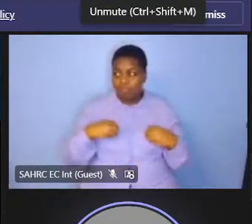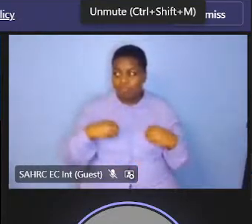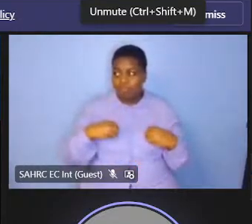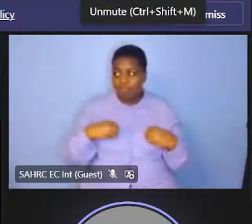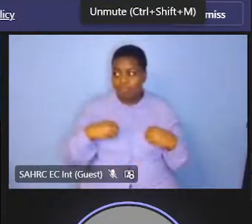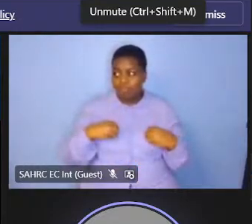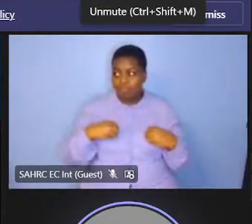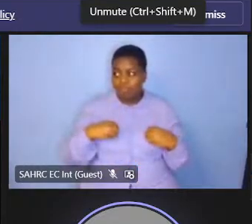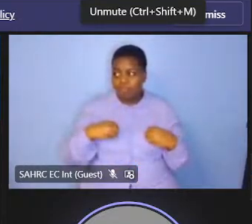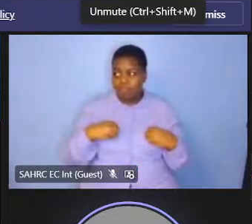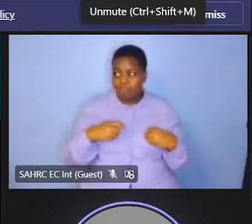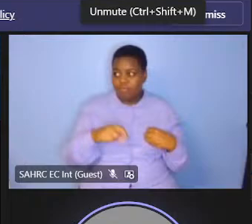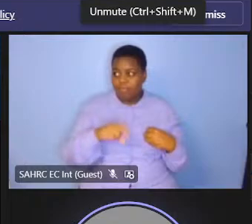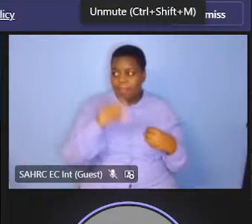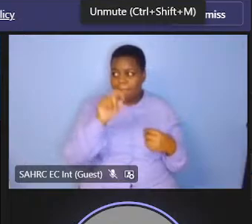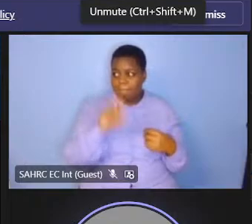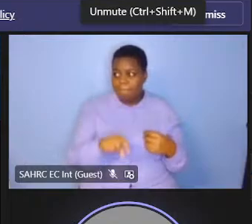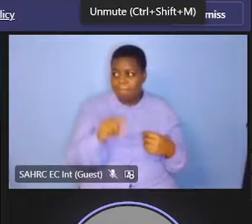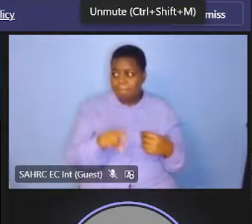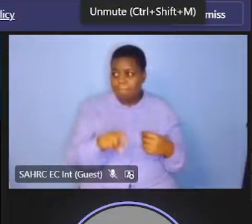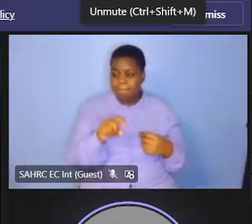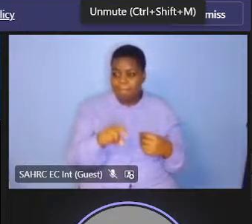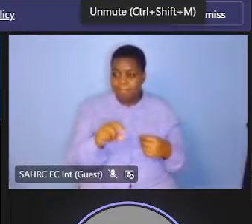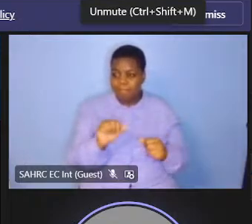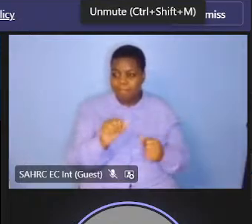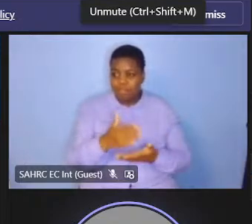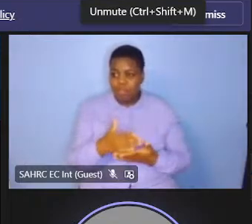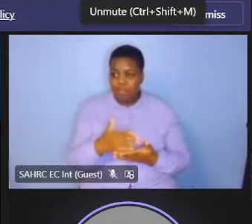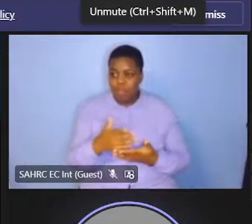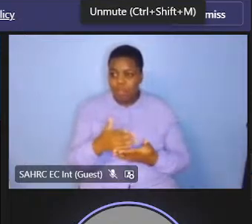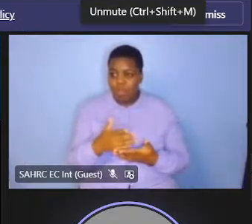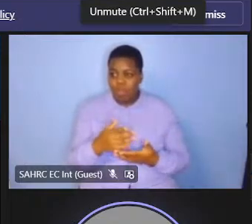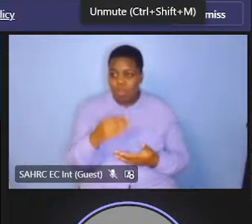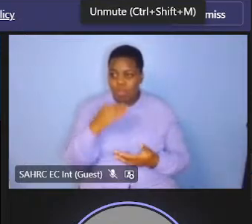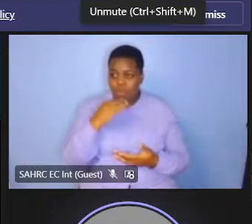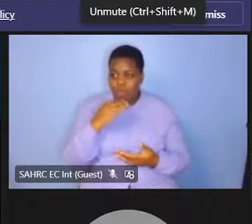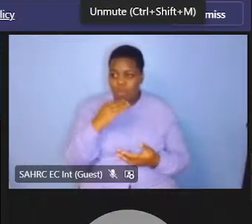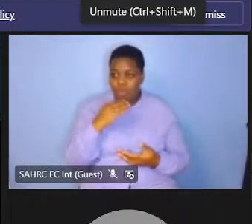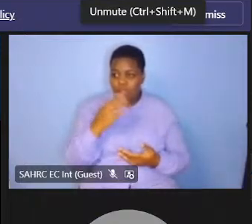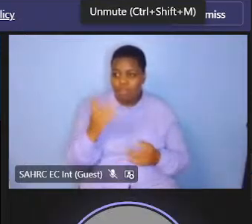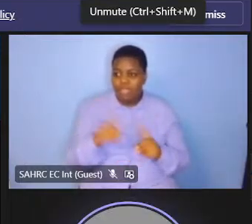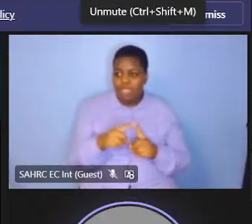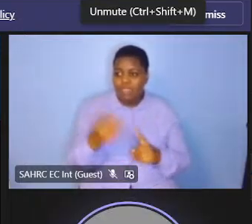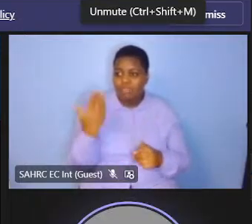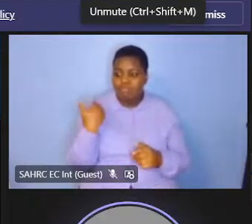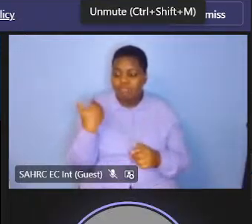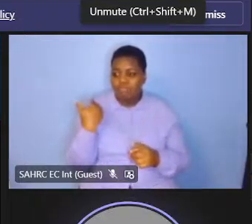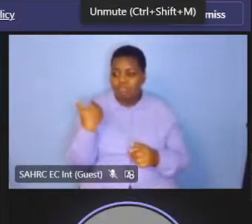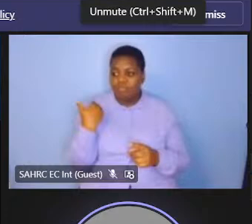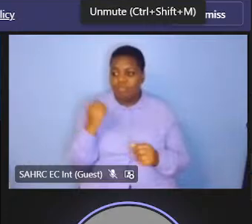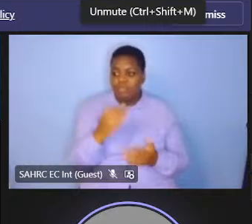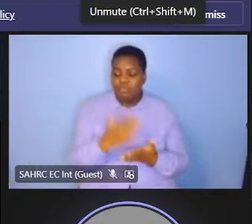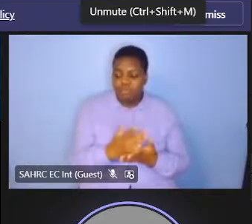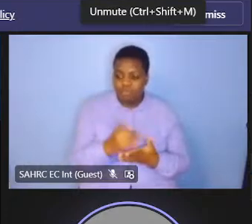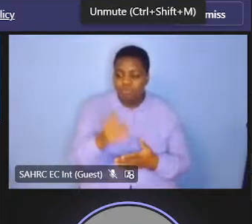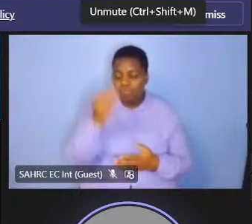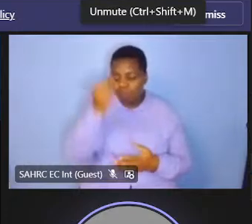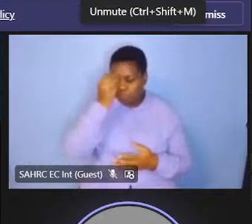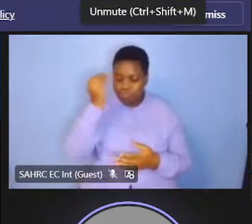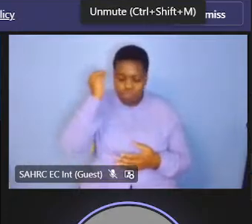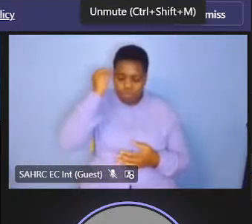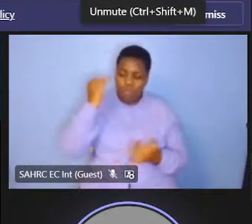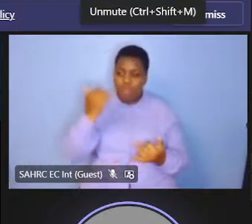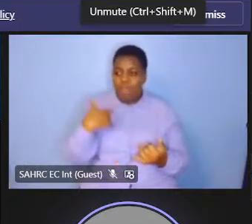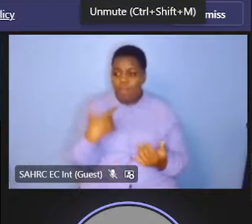adaptable. It should not be in a way that we're living in a former. We should take into consideration that we're